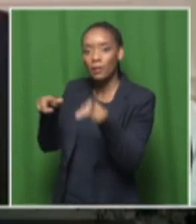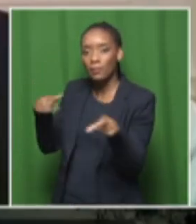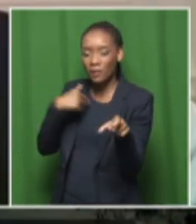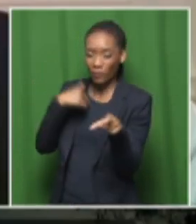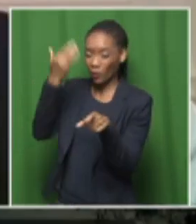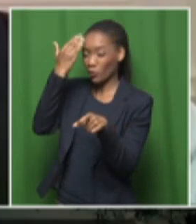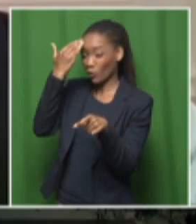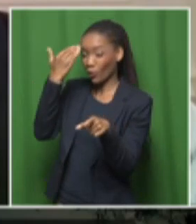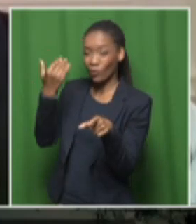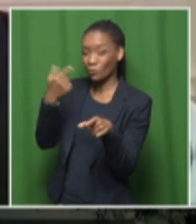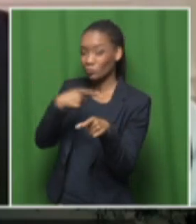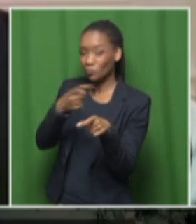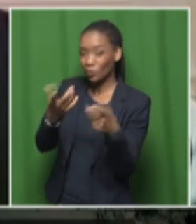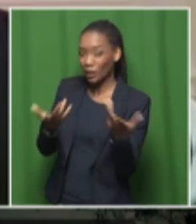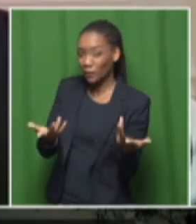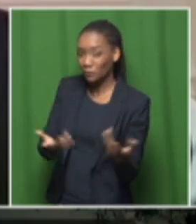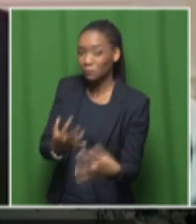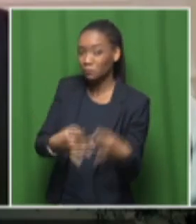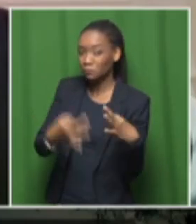this?